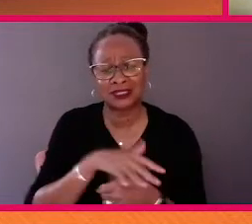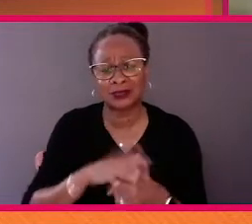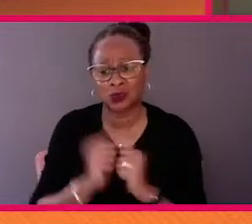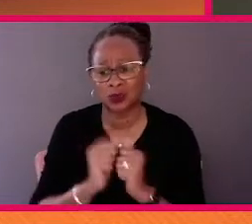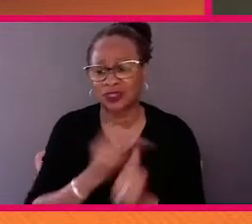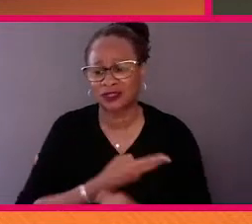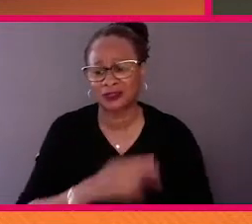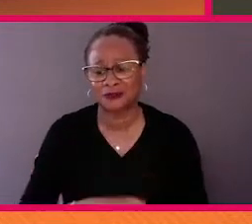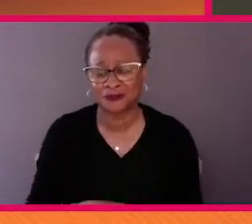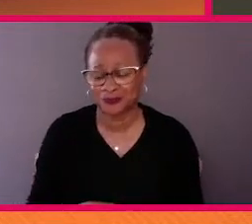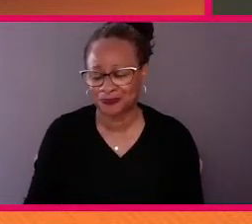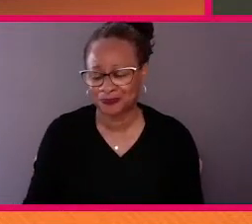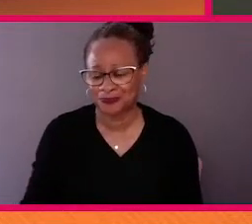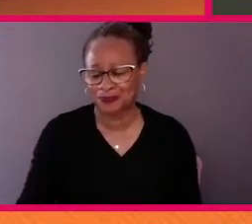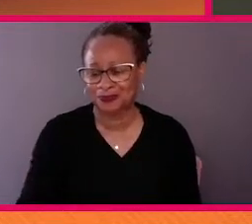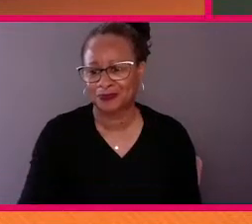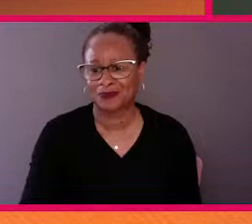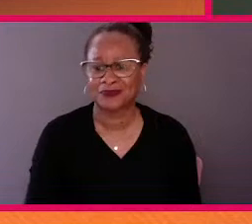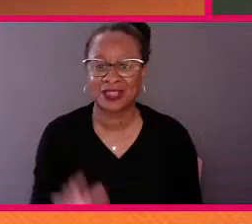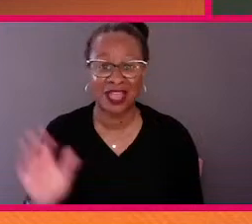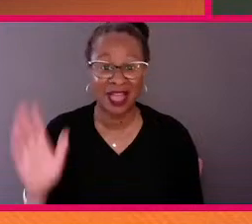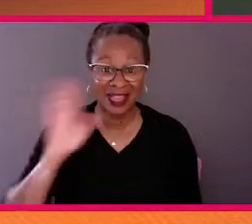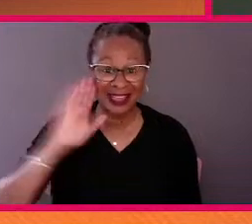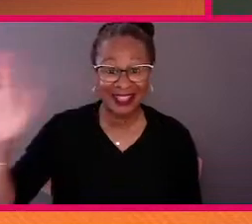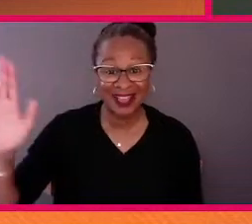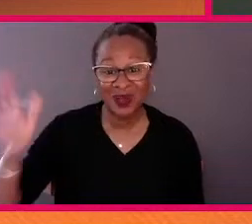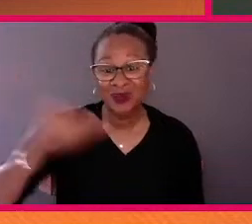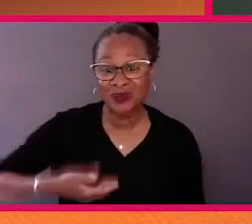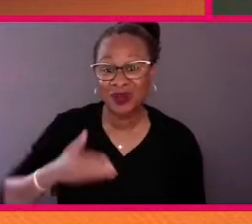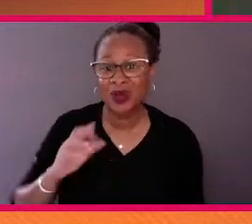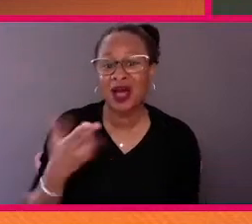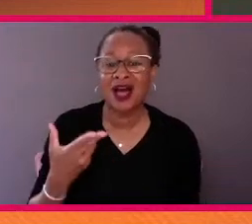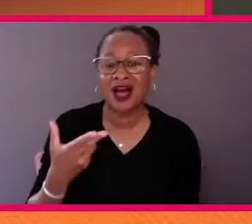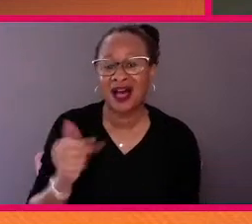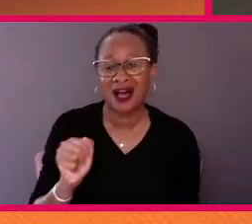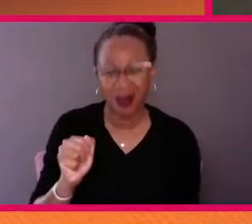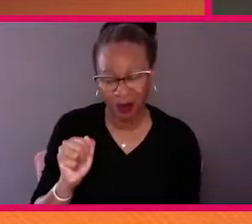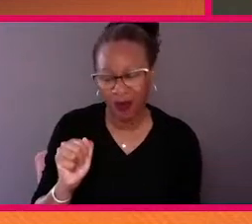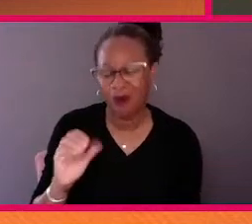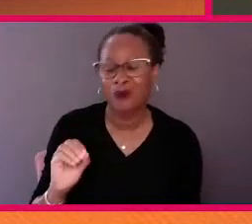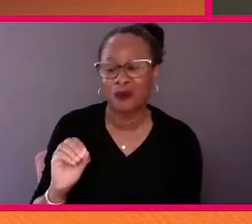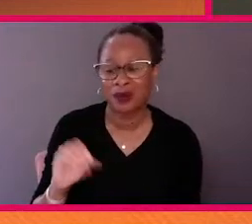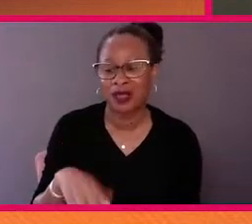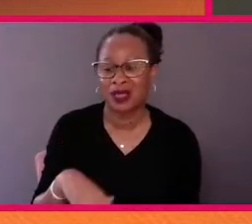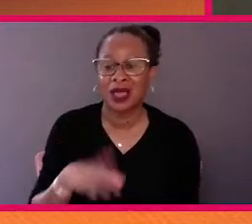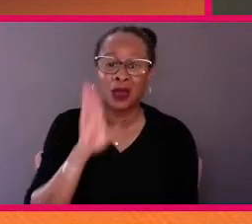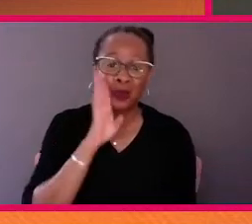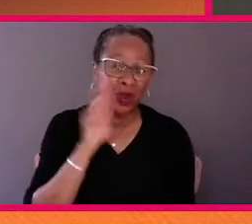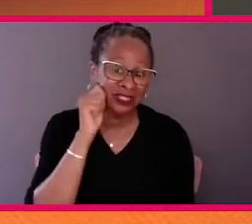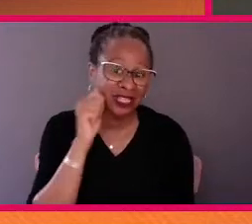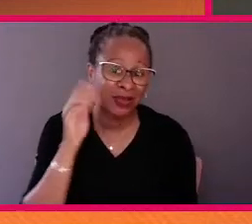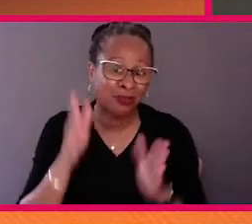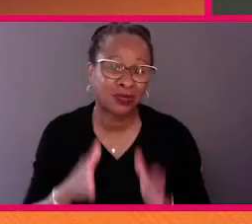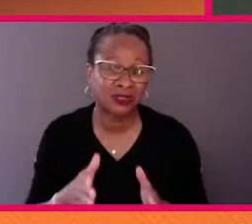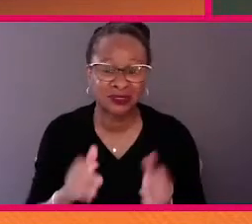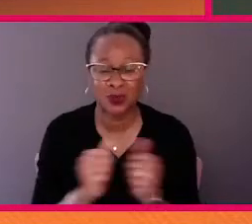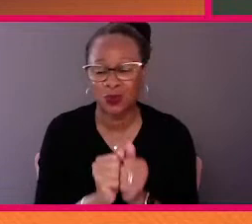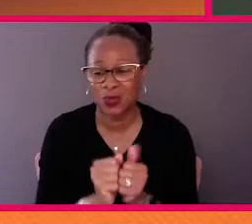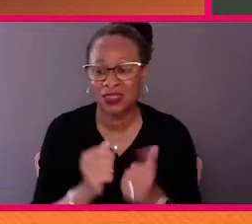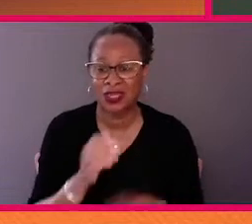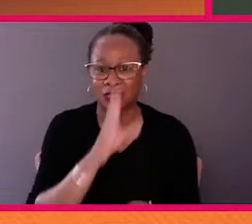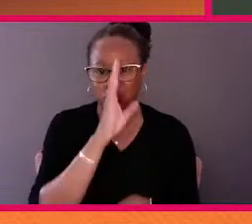well, first of all, hi everyone. My name is Hao. I'm a brown skin person with